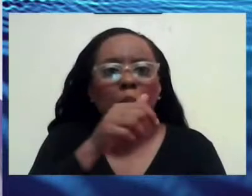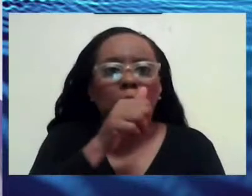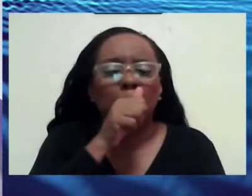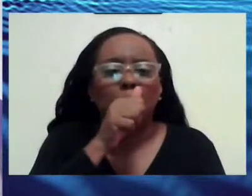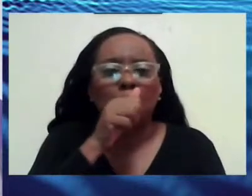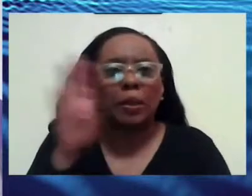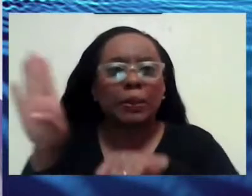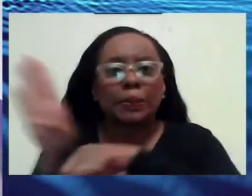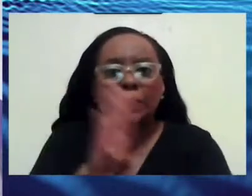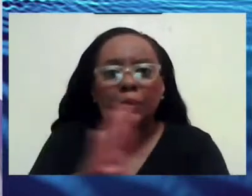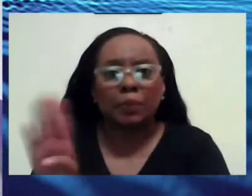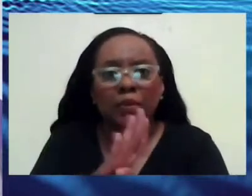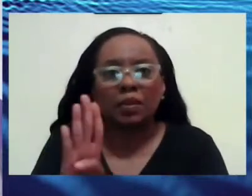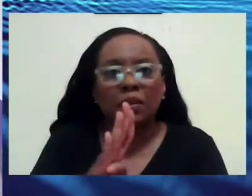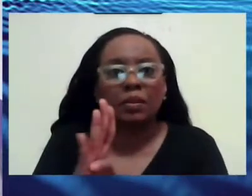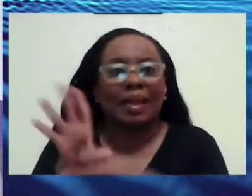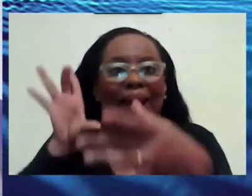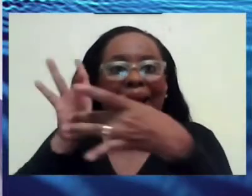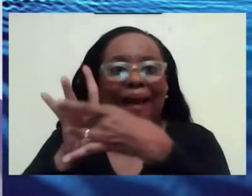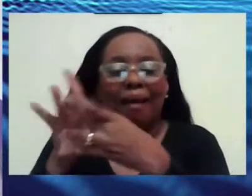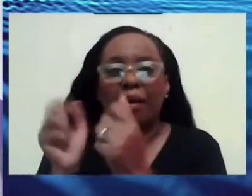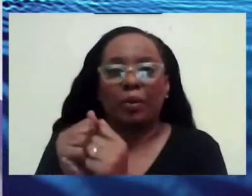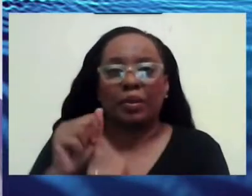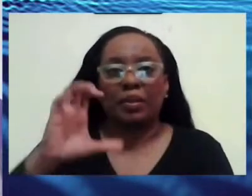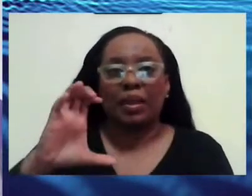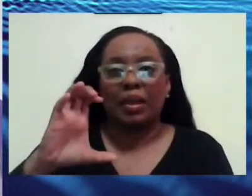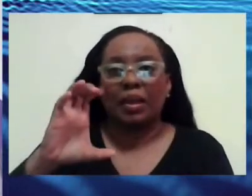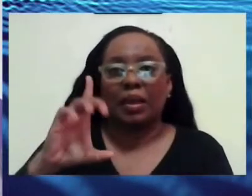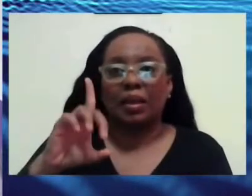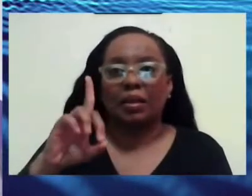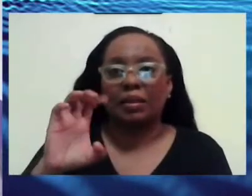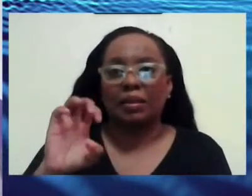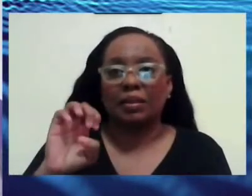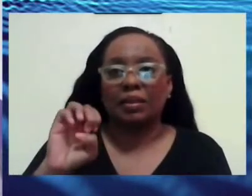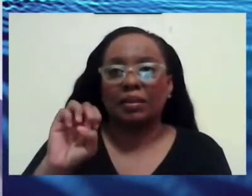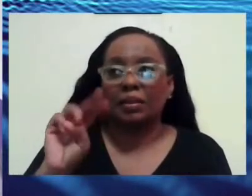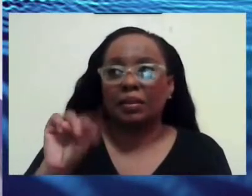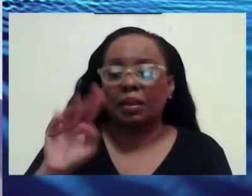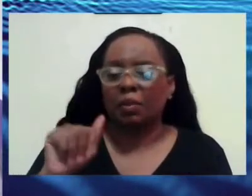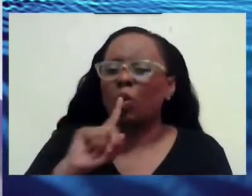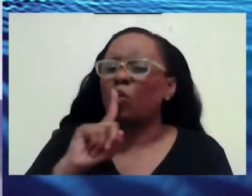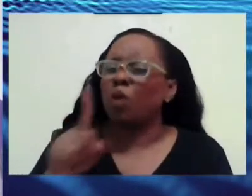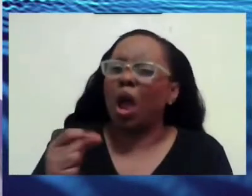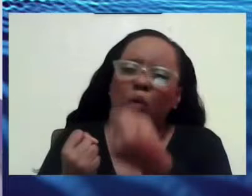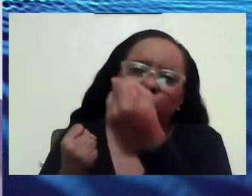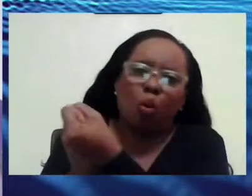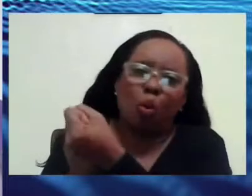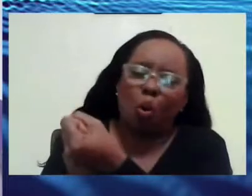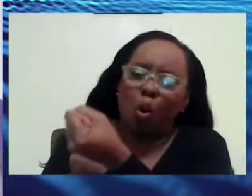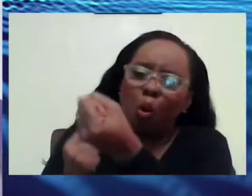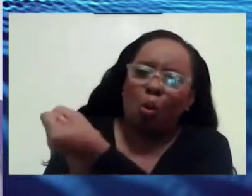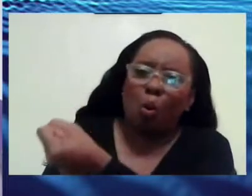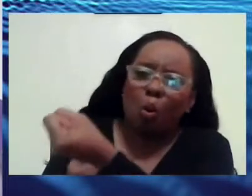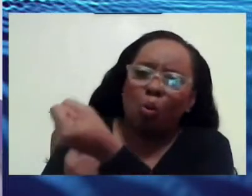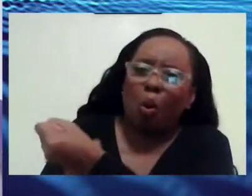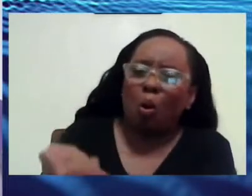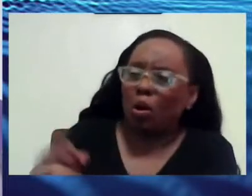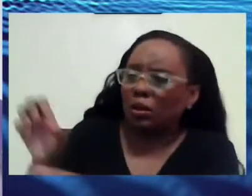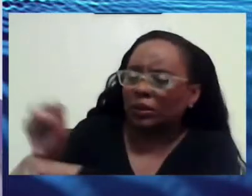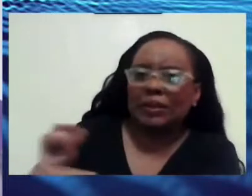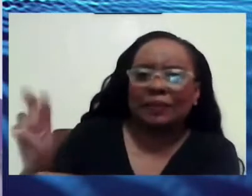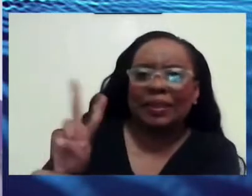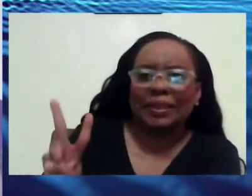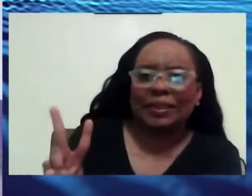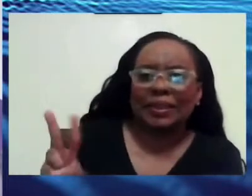CDEMA participating states who have really rallied around the government and the people of St. Vincent and the Grenadines at this time, and to